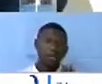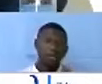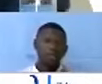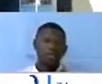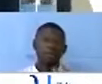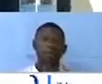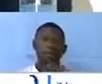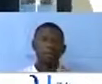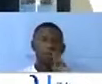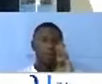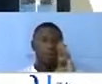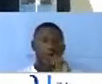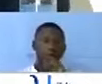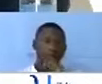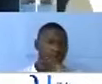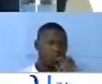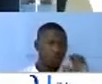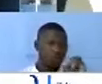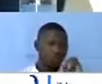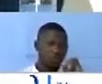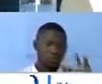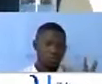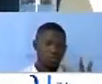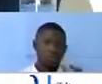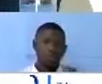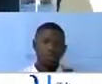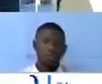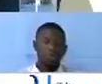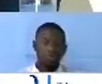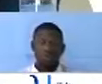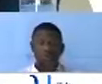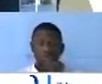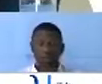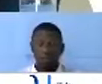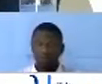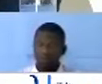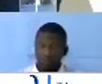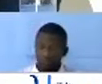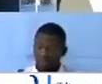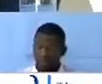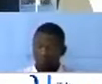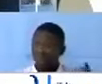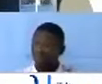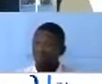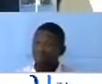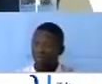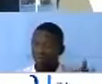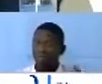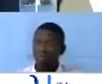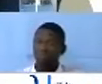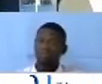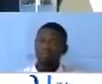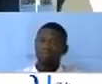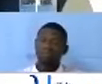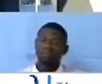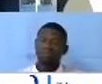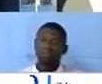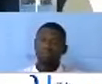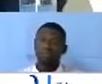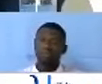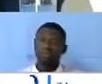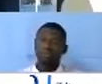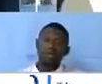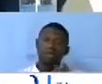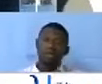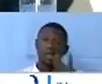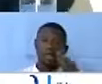also said that he was stripped naked. Ibrahima Baro sah wax na ni momi tamit dañ ko summi ni ko ndeyam juré. And if you